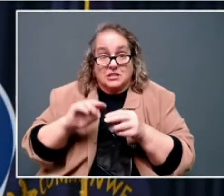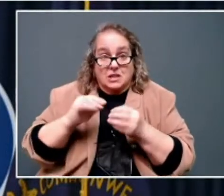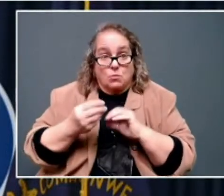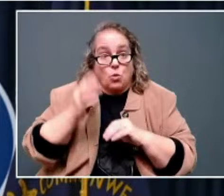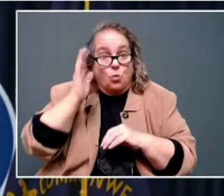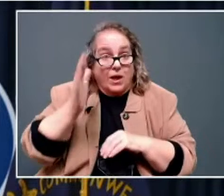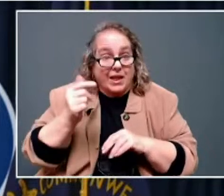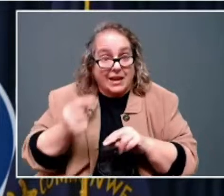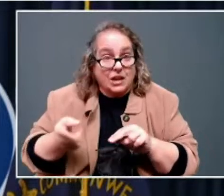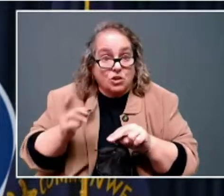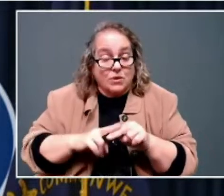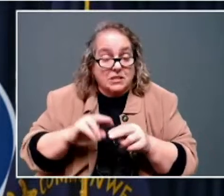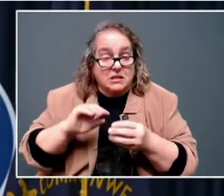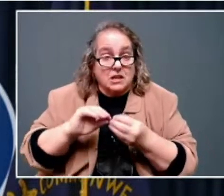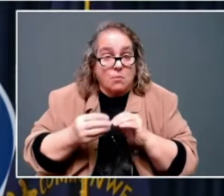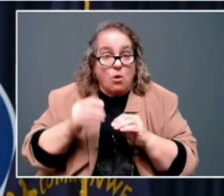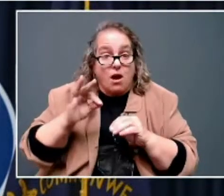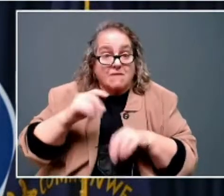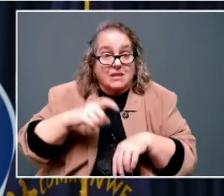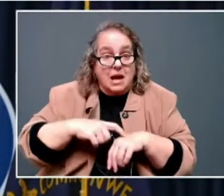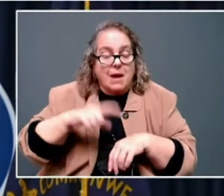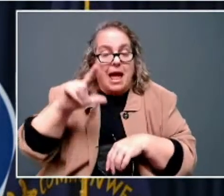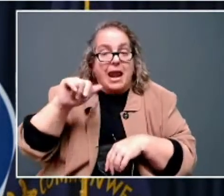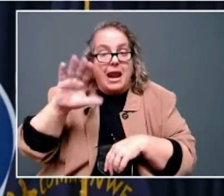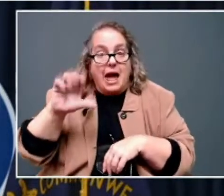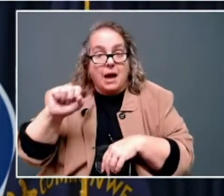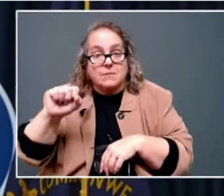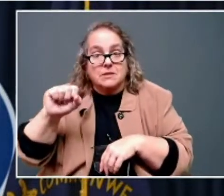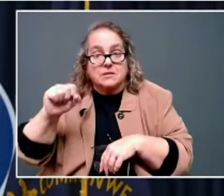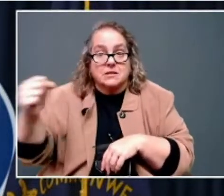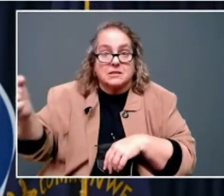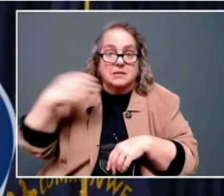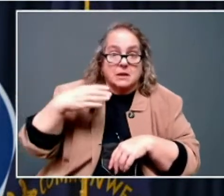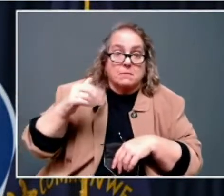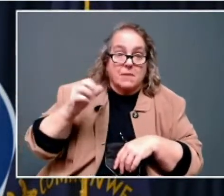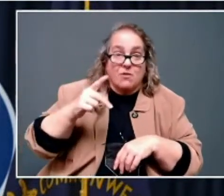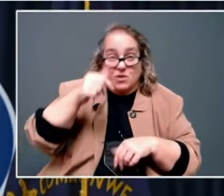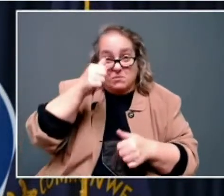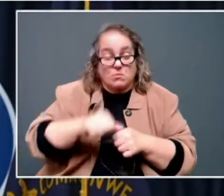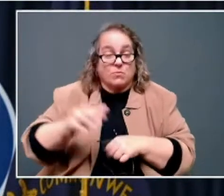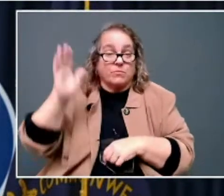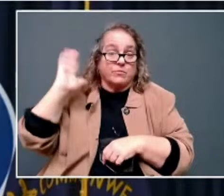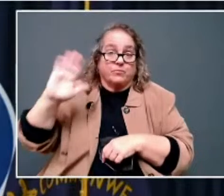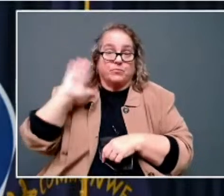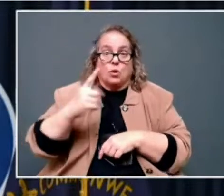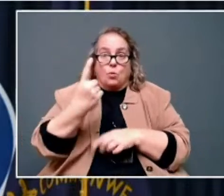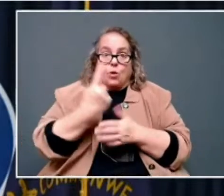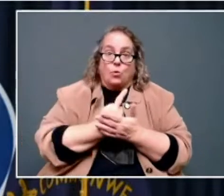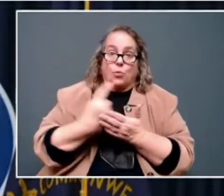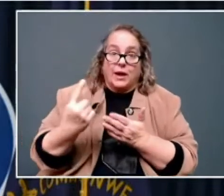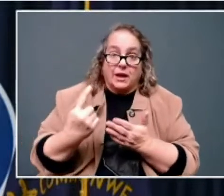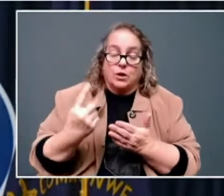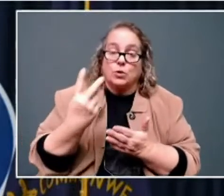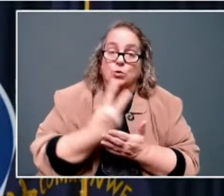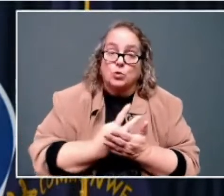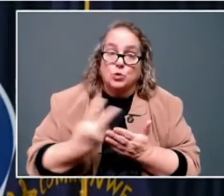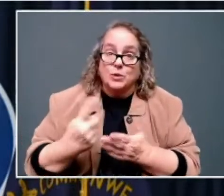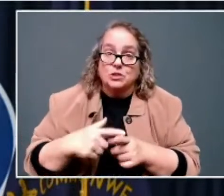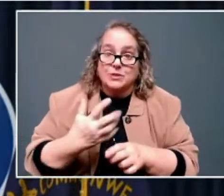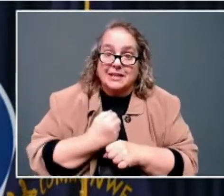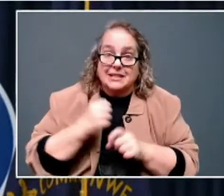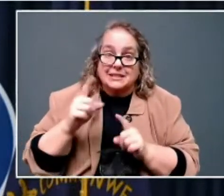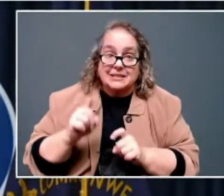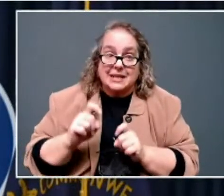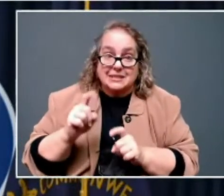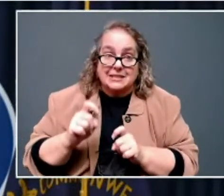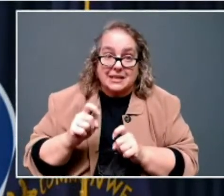amount of time that the labs get back to you? If we go way back in time, remember how it would take a week or 2 weeks to get your testing results? And that's one of the